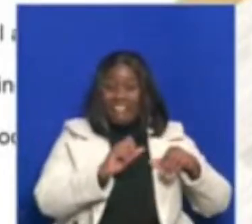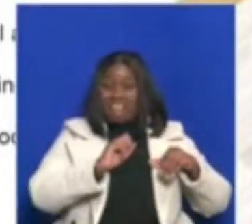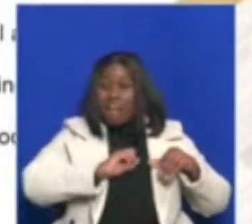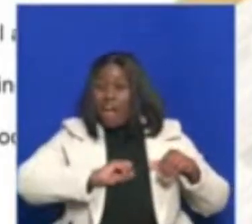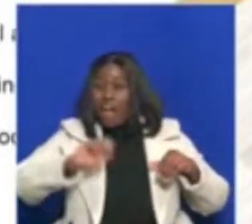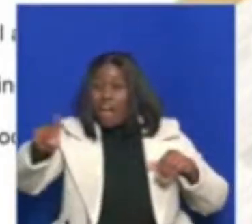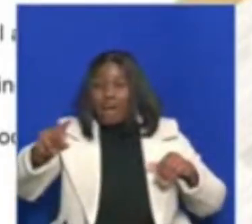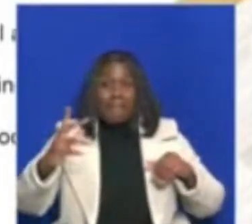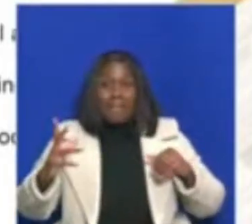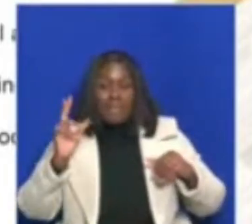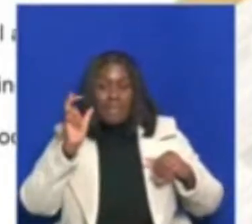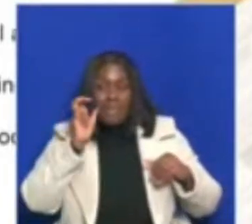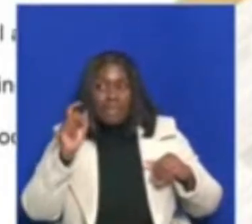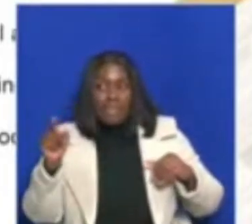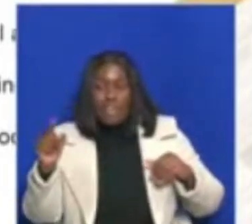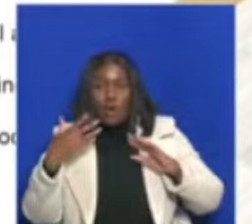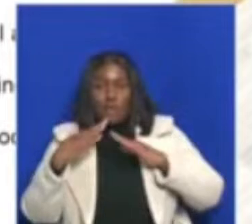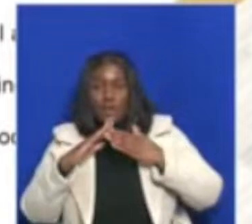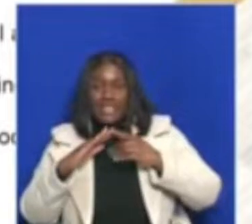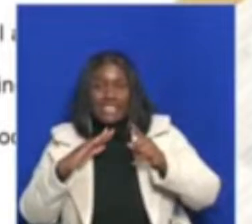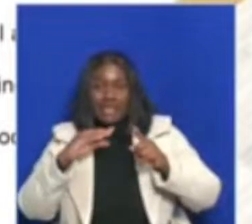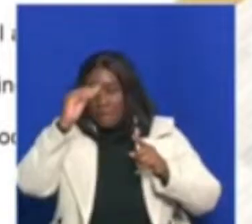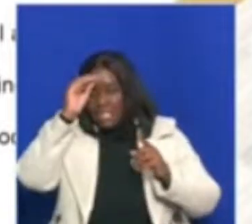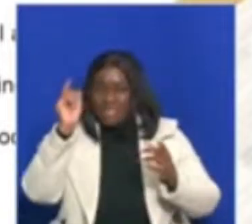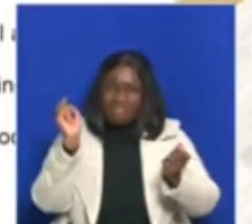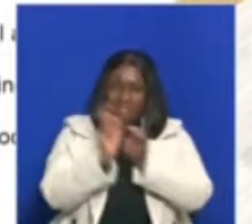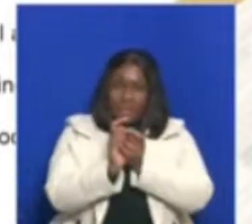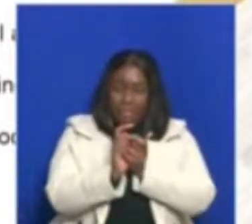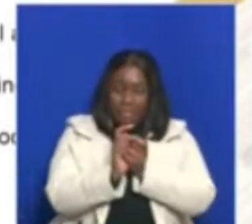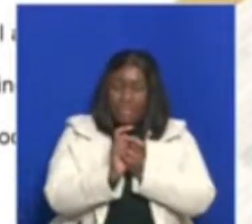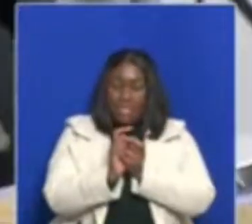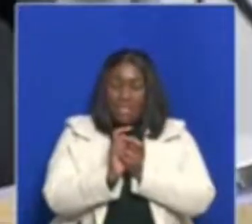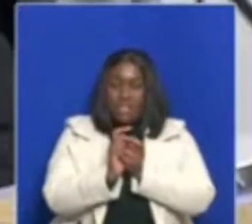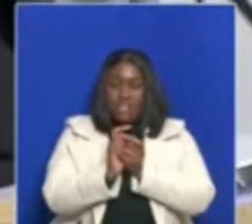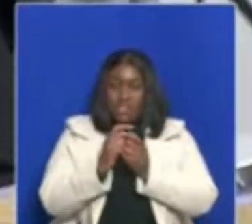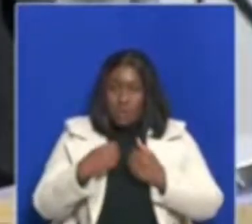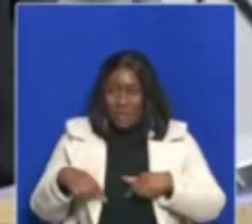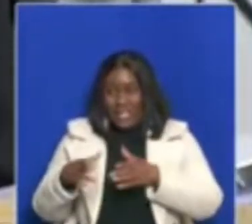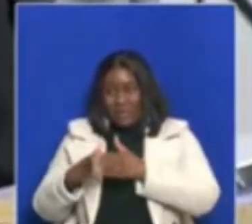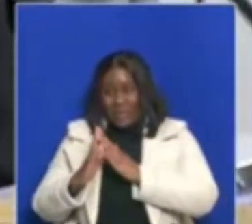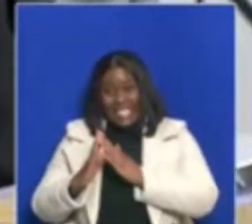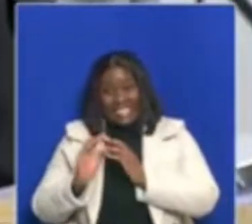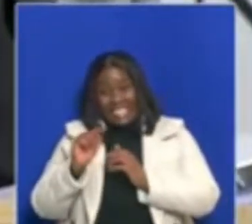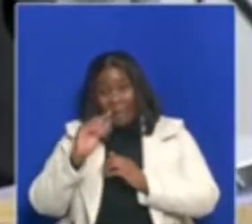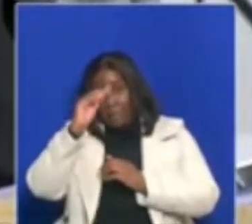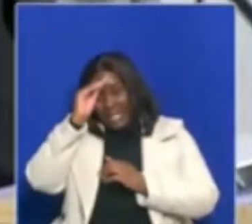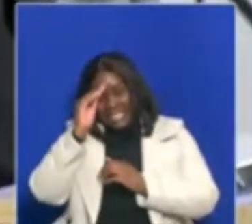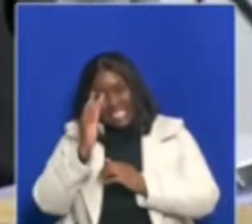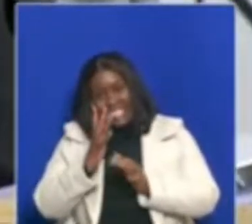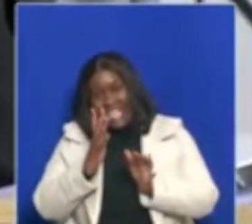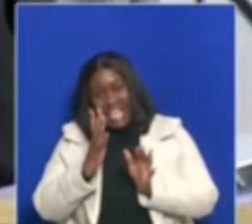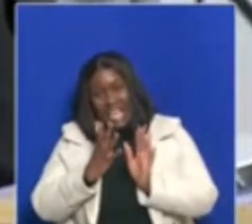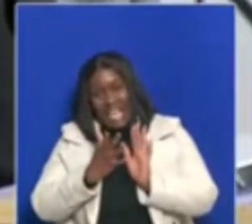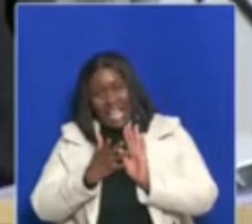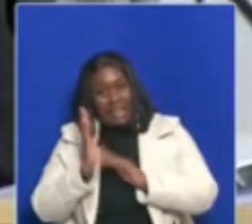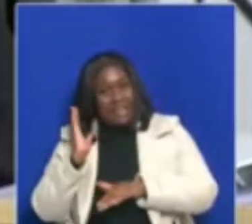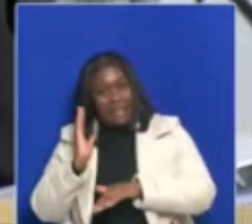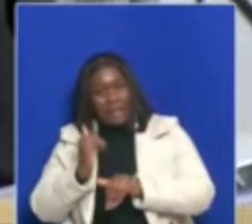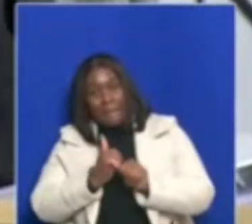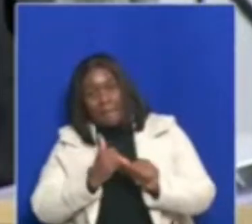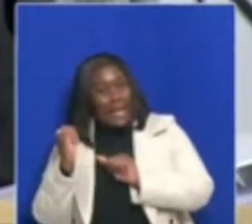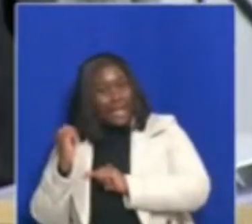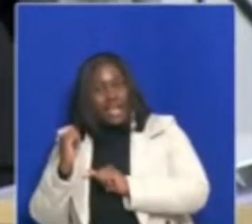is attacking them, then we would request them to leave the scene, and we do a reconstruction when we do the